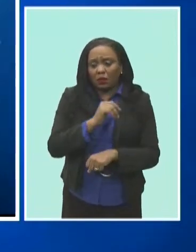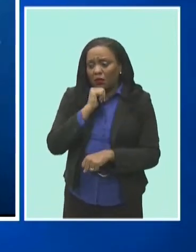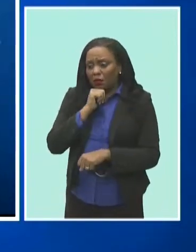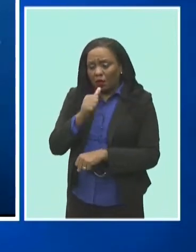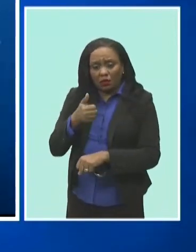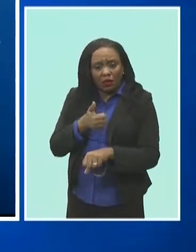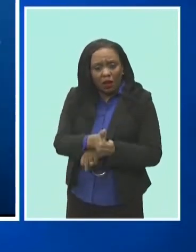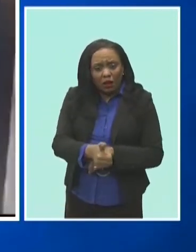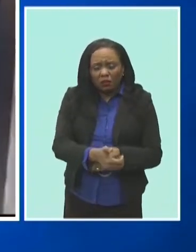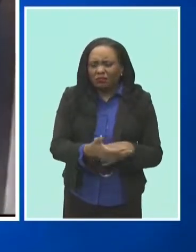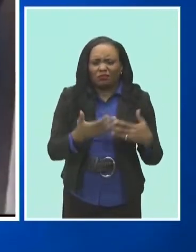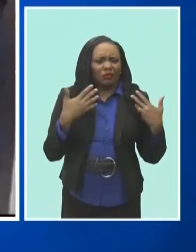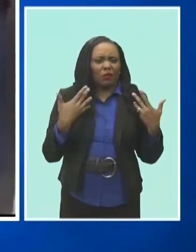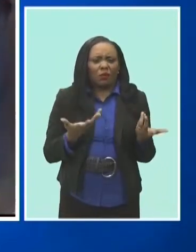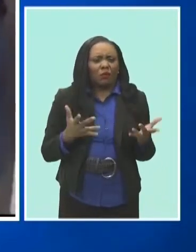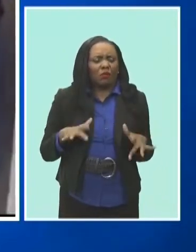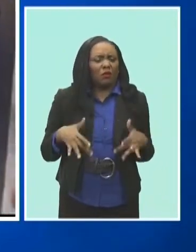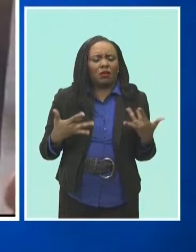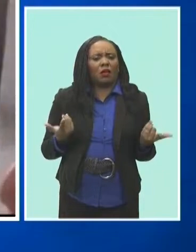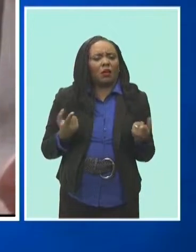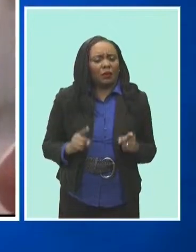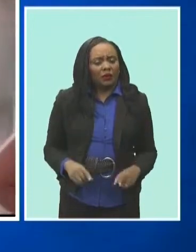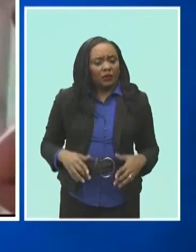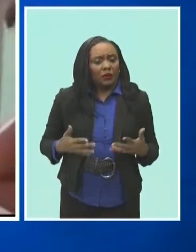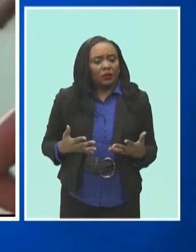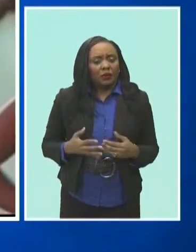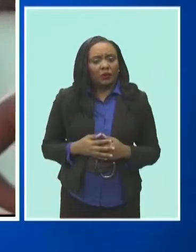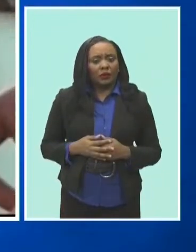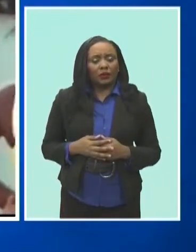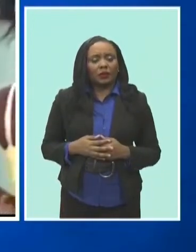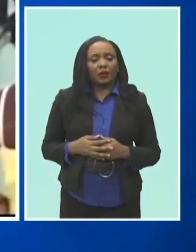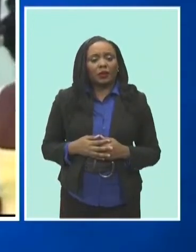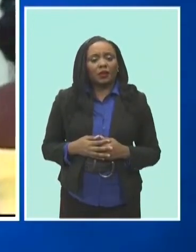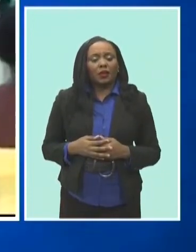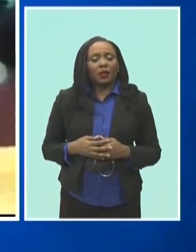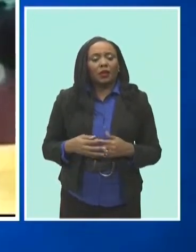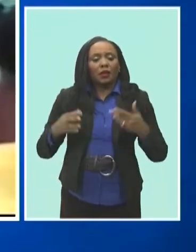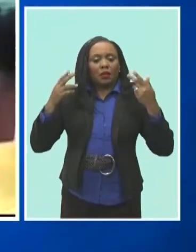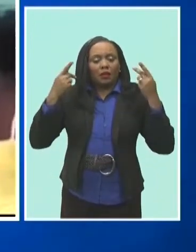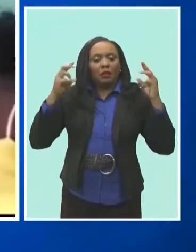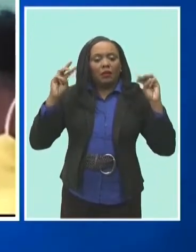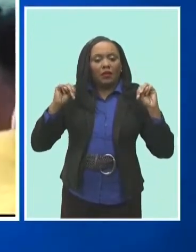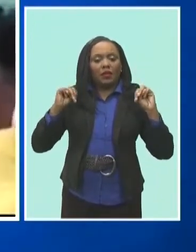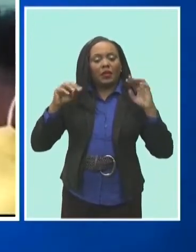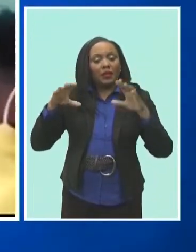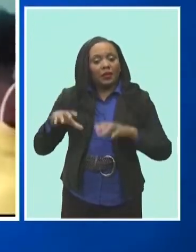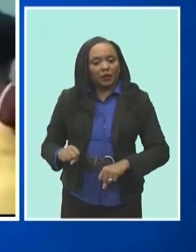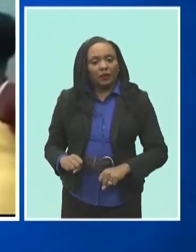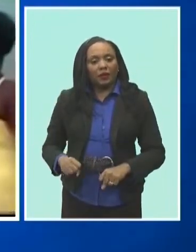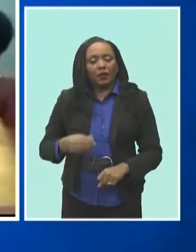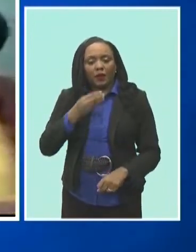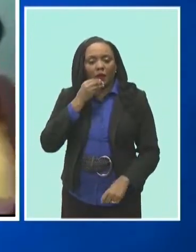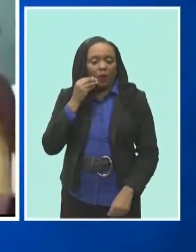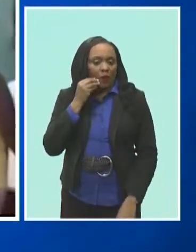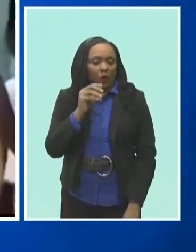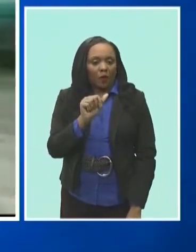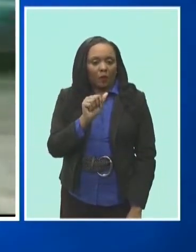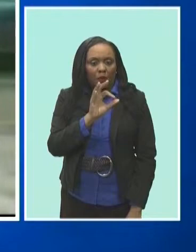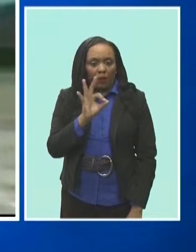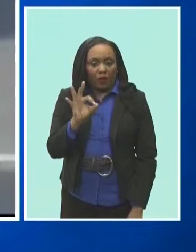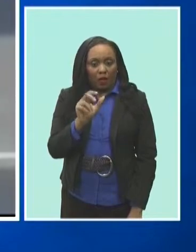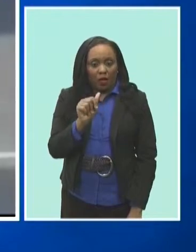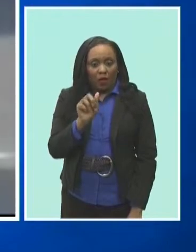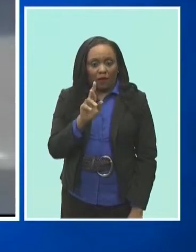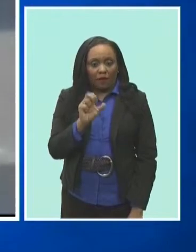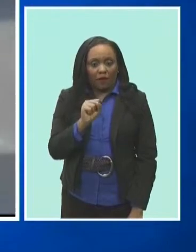what is happening. Prime Minister Alan Chastanet, who's taken over the portfolios of Home Affairs and National